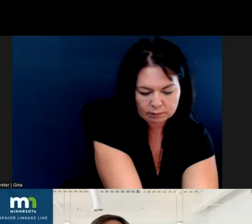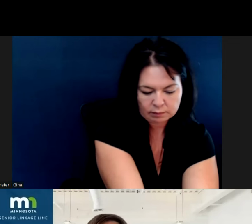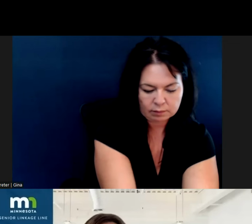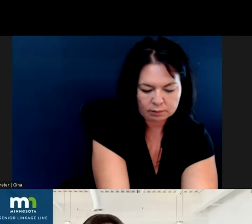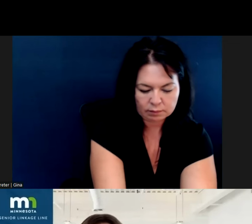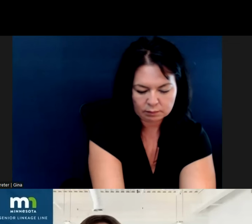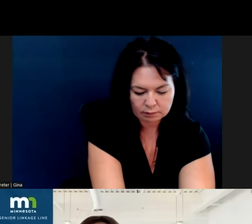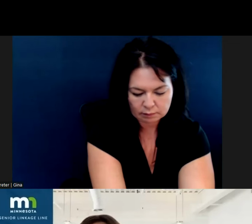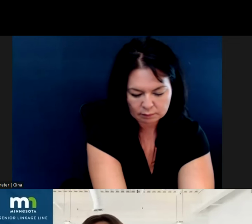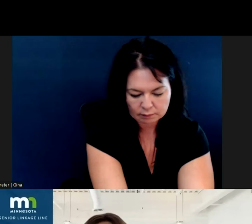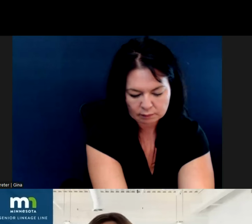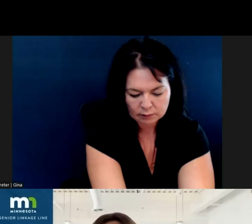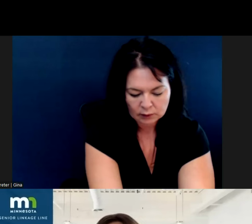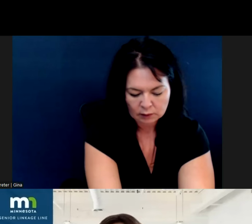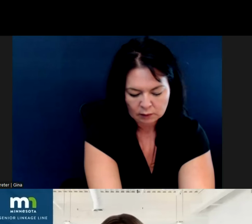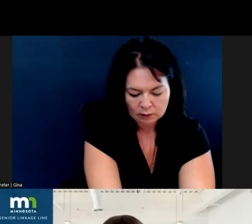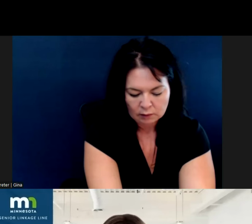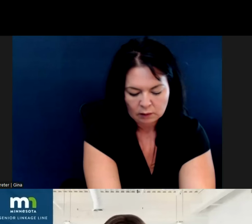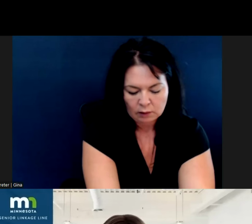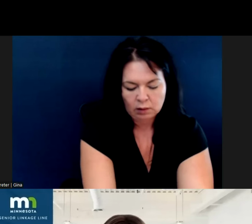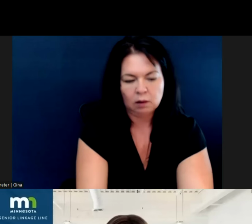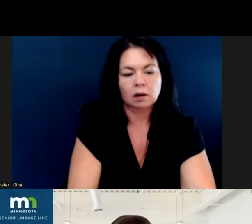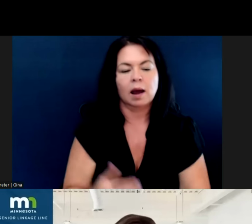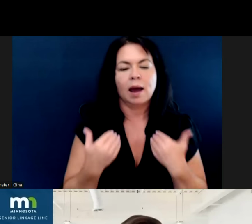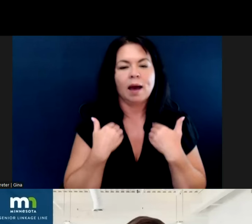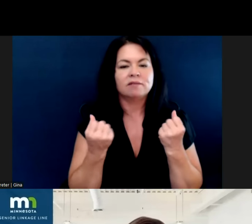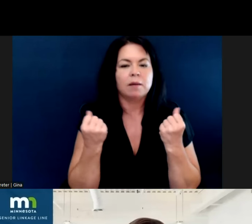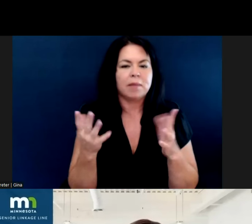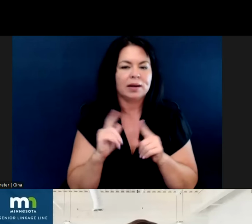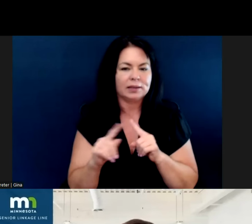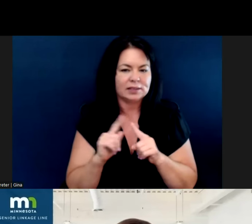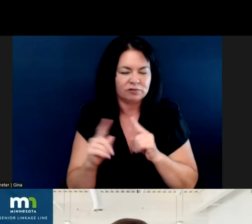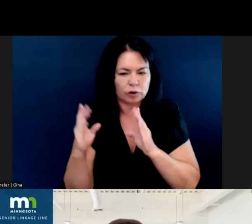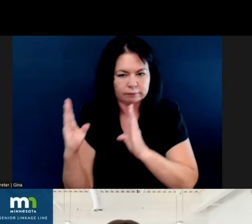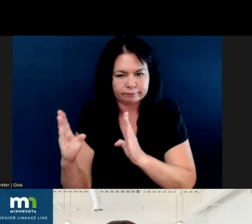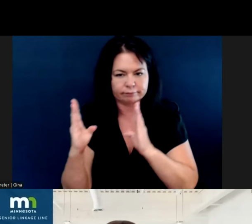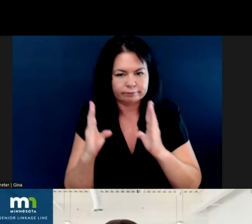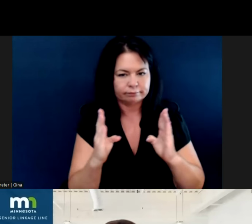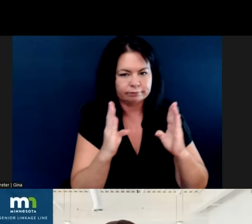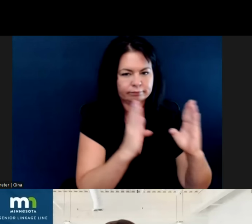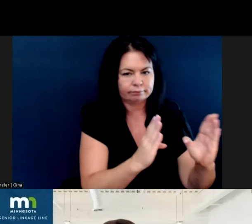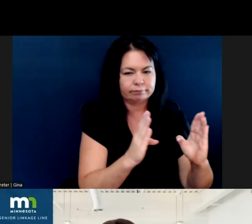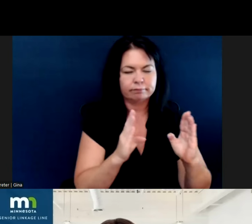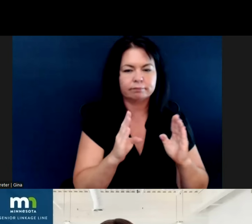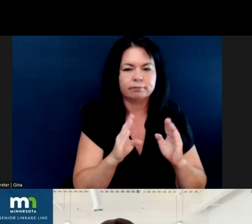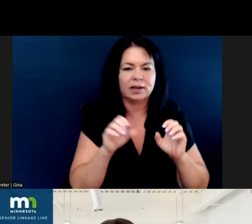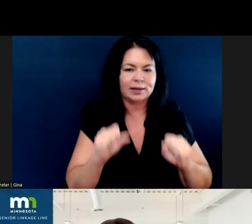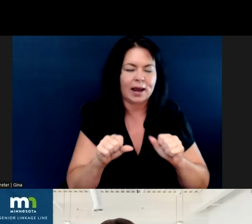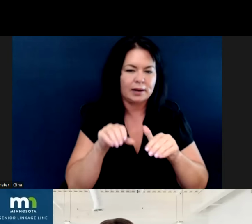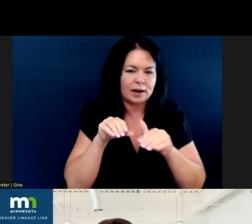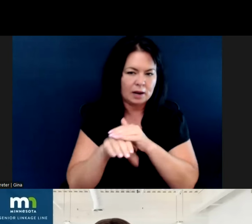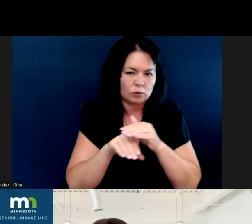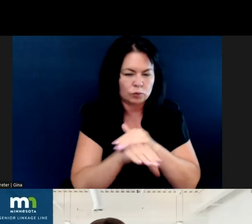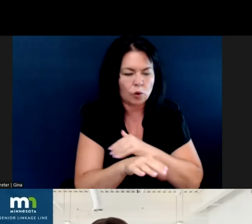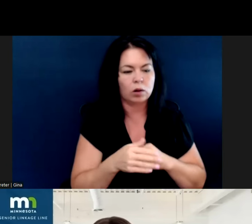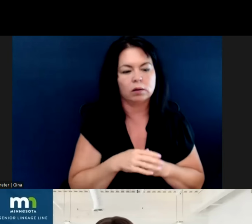Okay, so there are many different Medicare enrollment periods. The first one that we're going to talk about here, and we'll talk about this one a